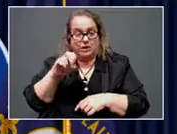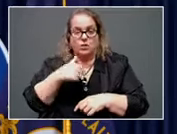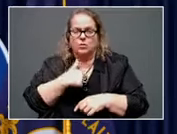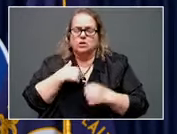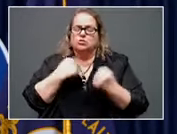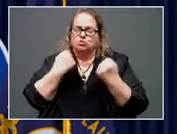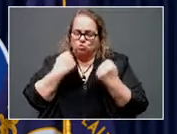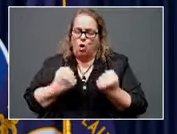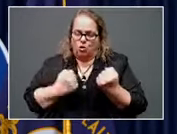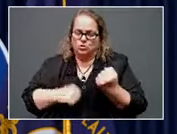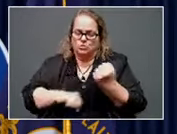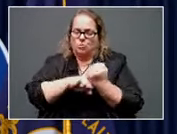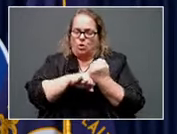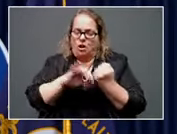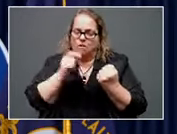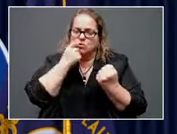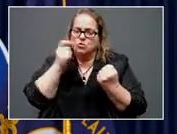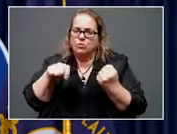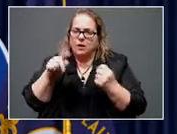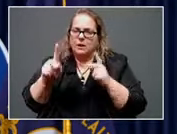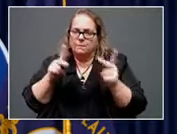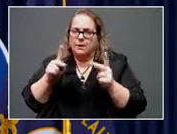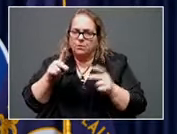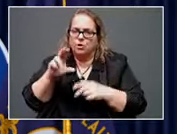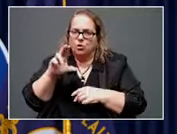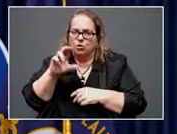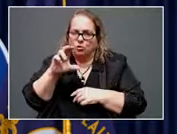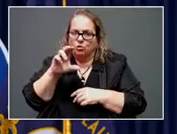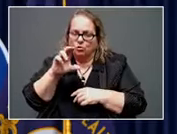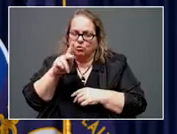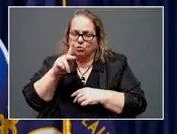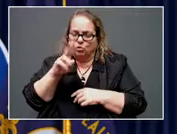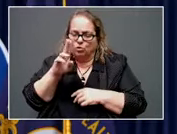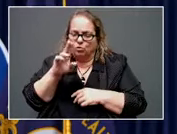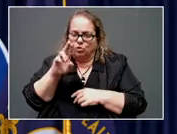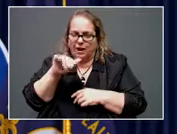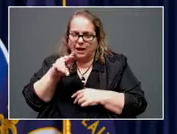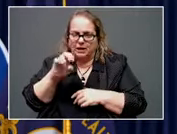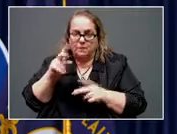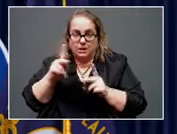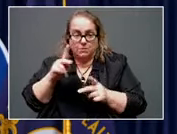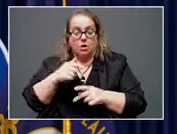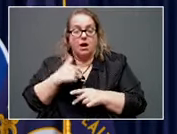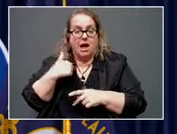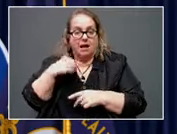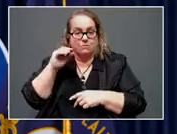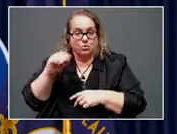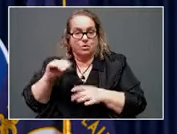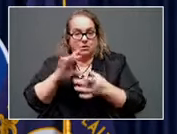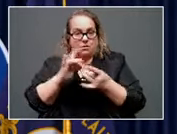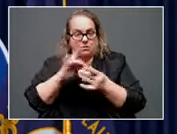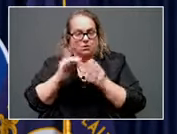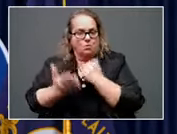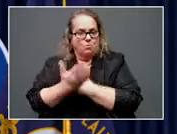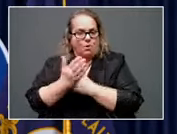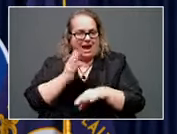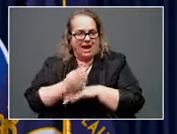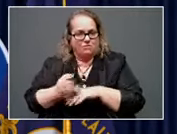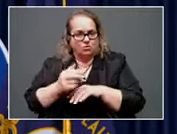people. I put out a statement the morning after the invasion and encouraging